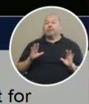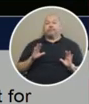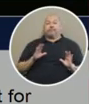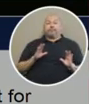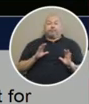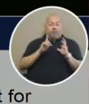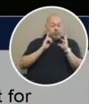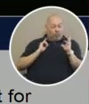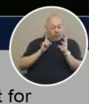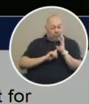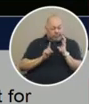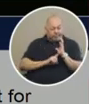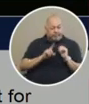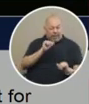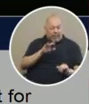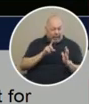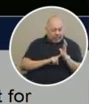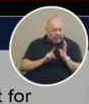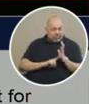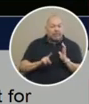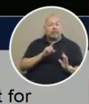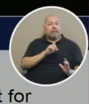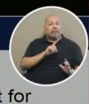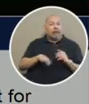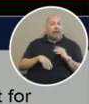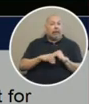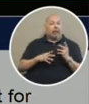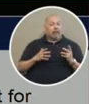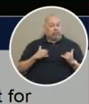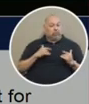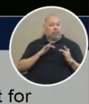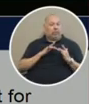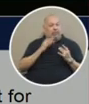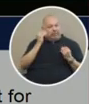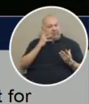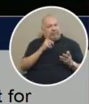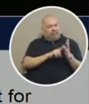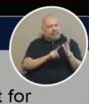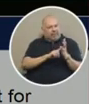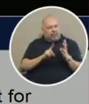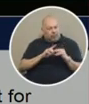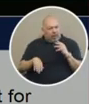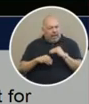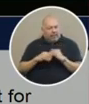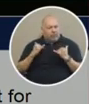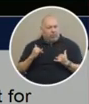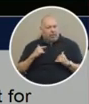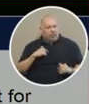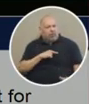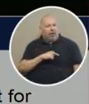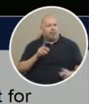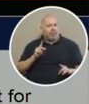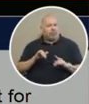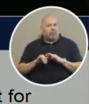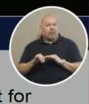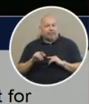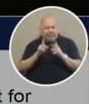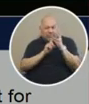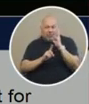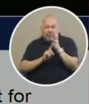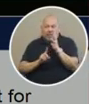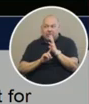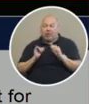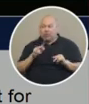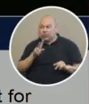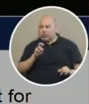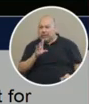Epidemiology investigation staffing is being augmented to assist with contact investigations. At this time, we have persons under investigation.